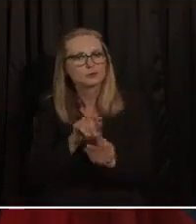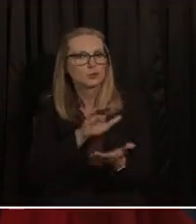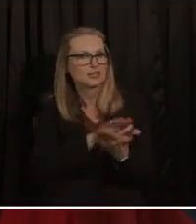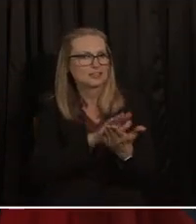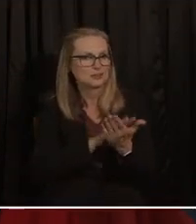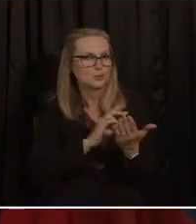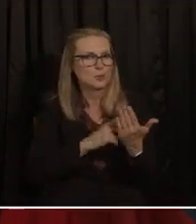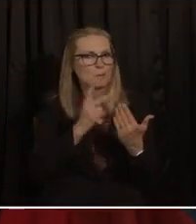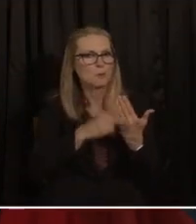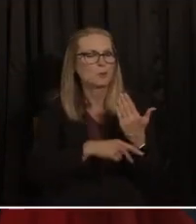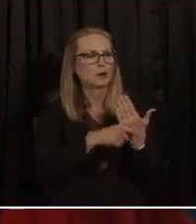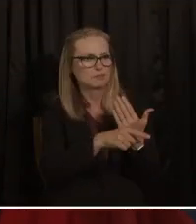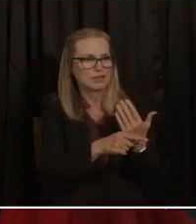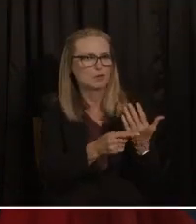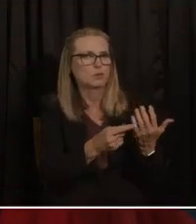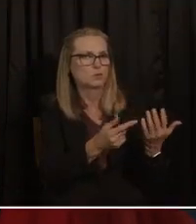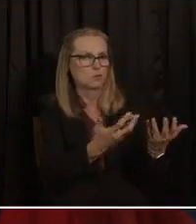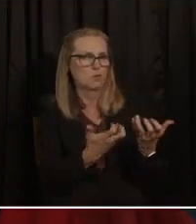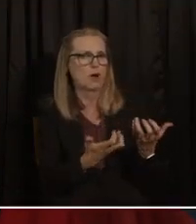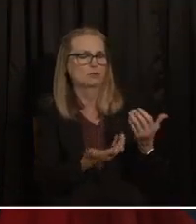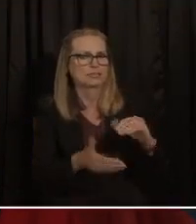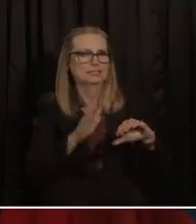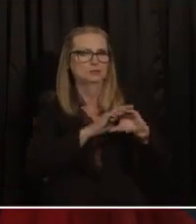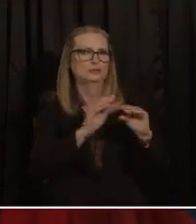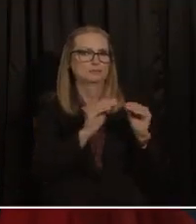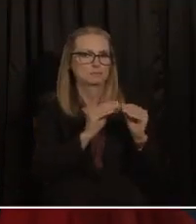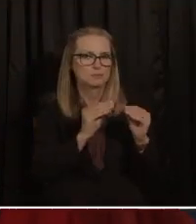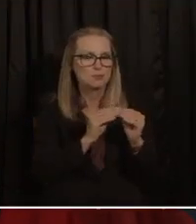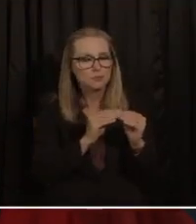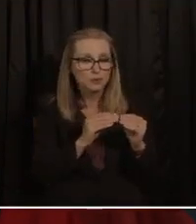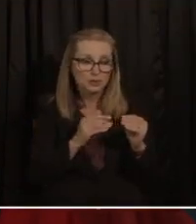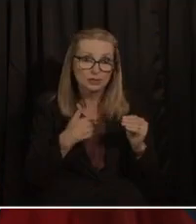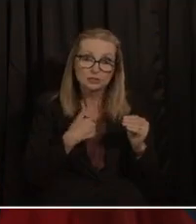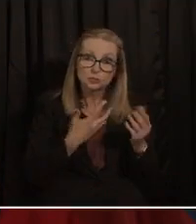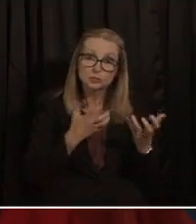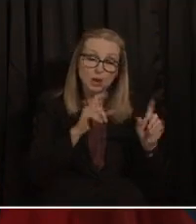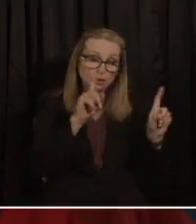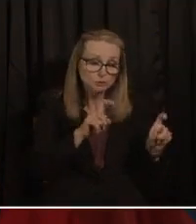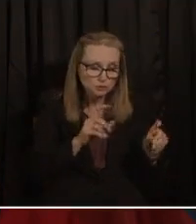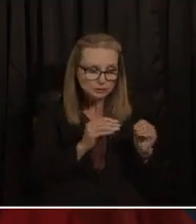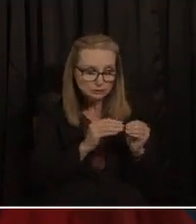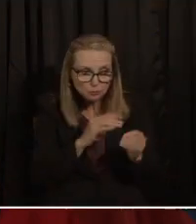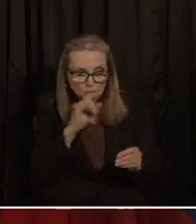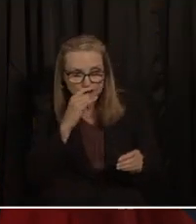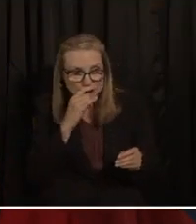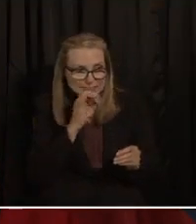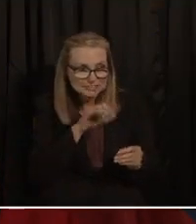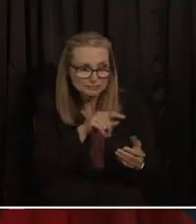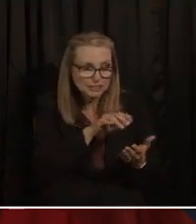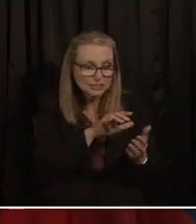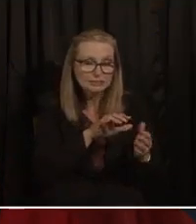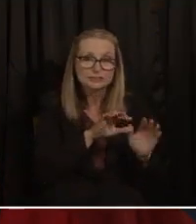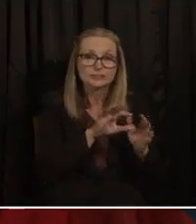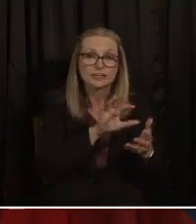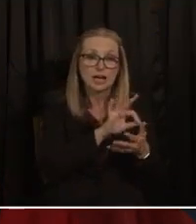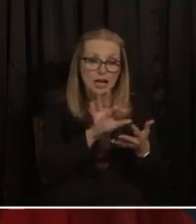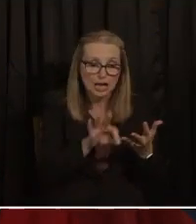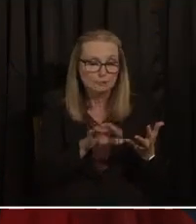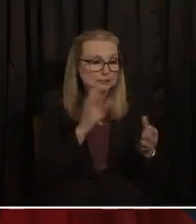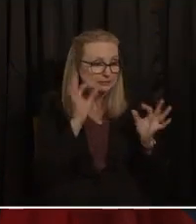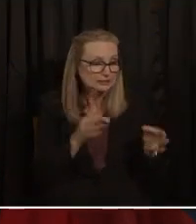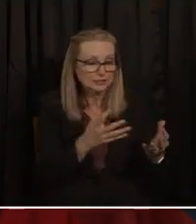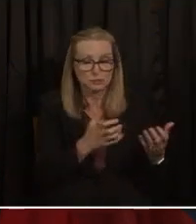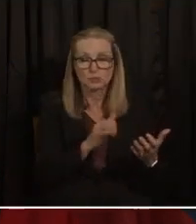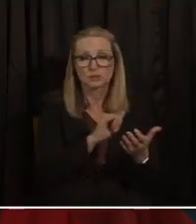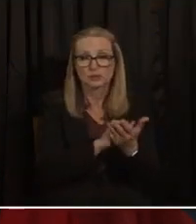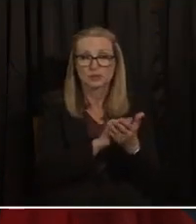for and can serve 10 times as many kids as it currently serves if people would opt into it. There's also a way that in many parts of